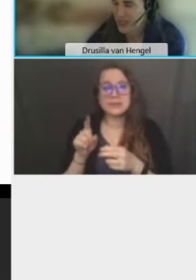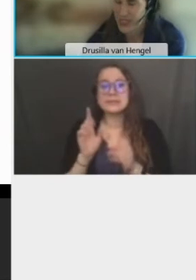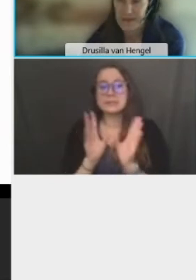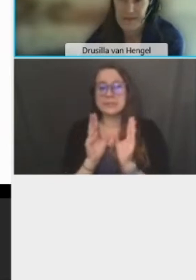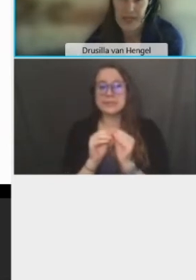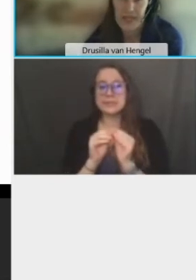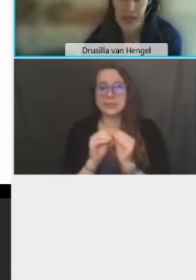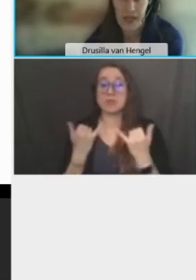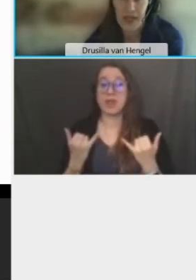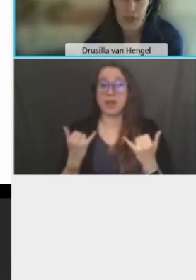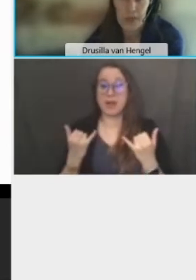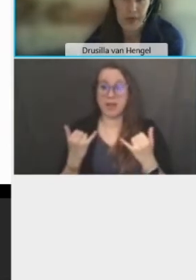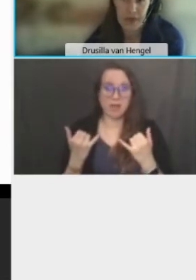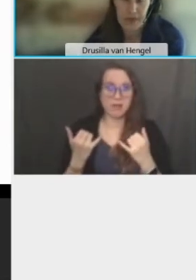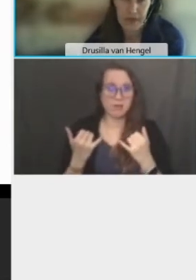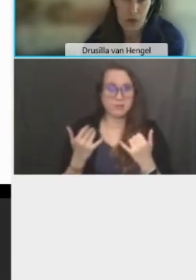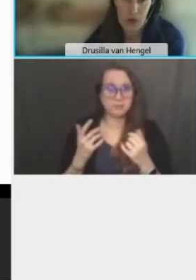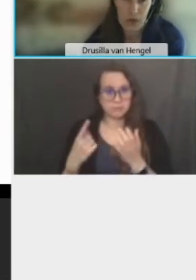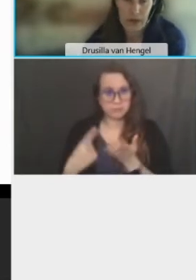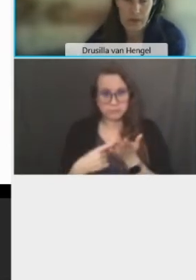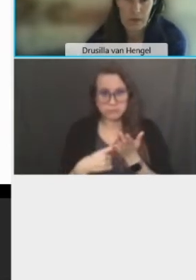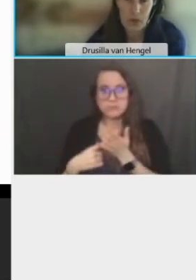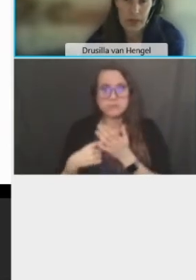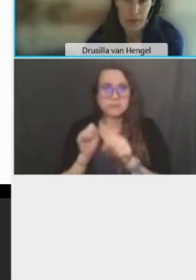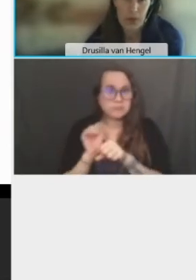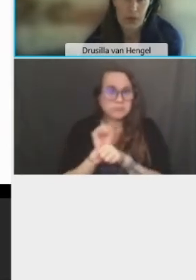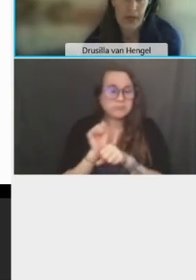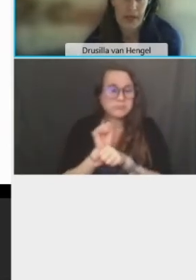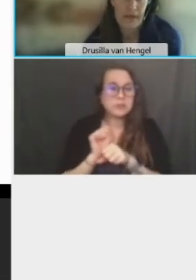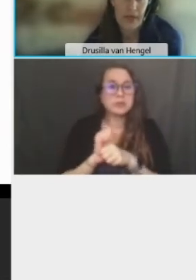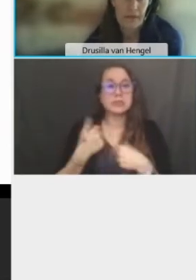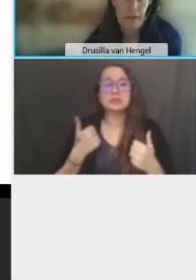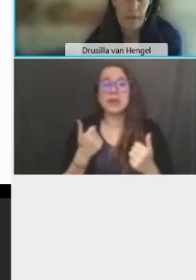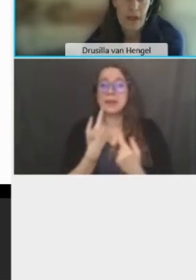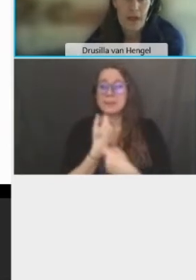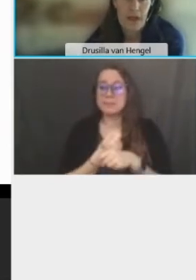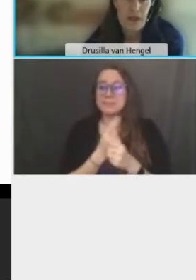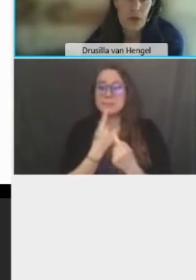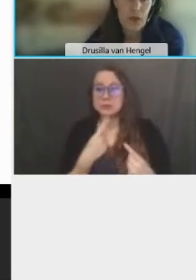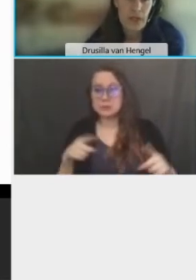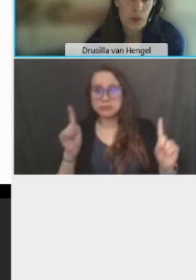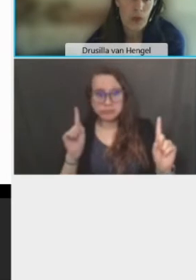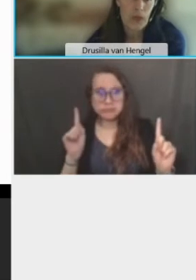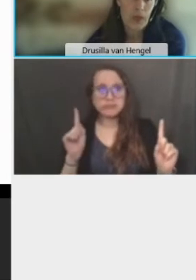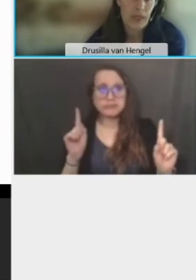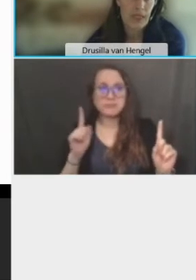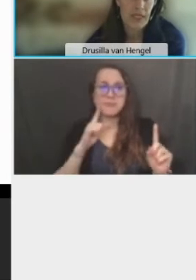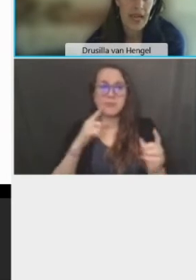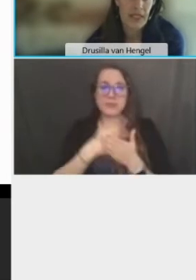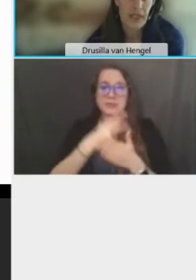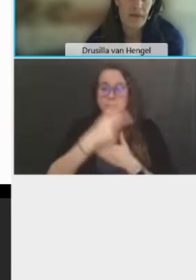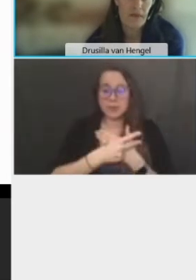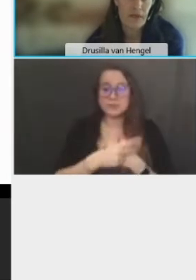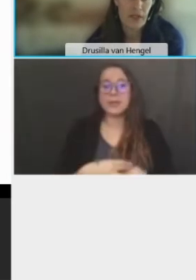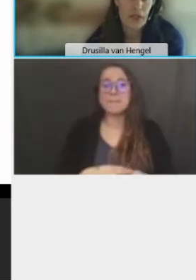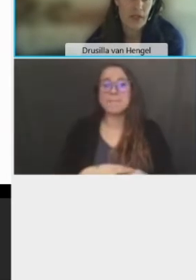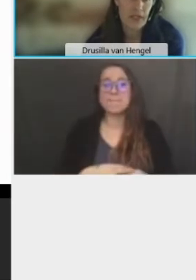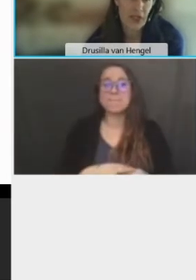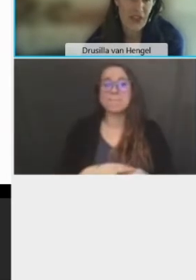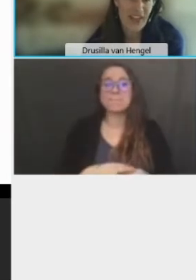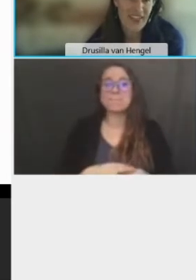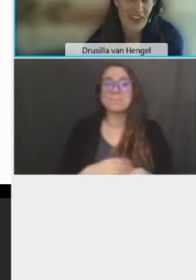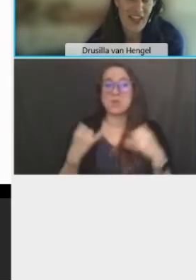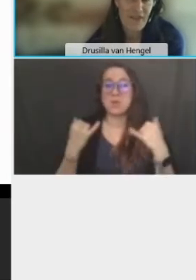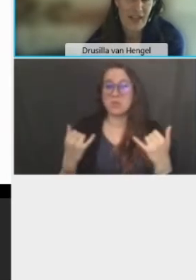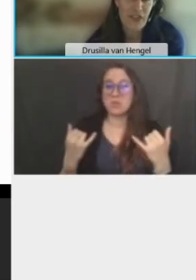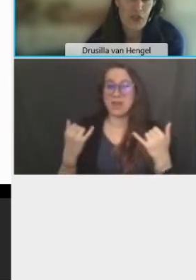to achieve DDOT and National Park Service goals around multimodal connectivity. So the question was, what is the status of the 15th Street